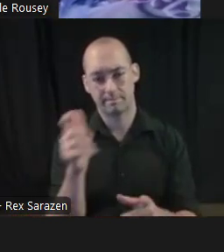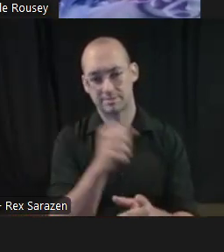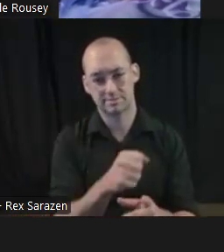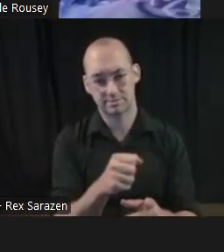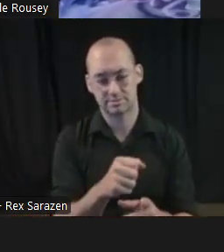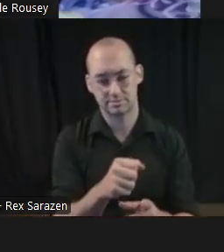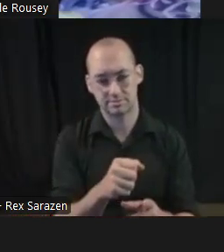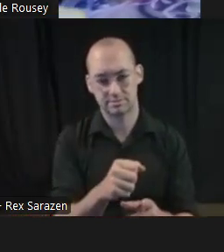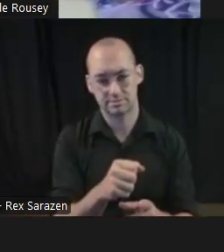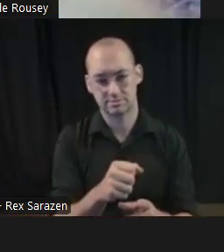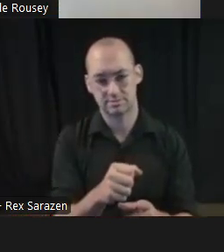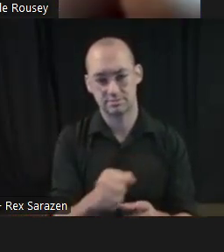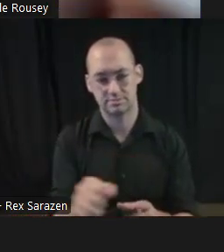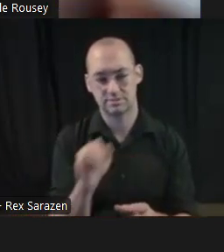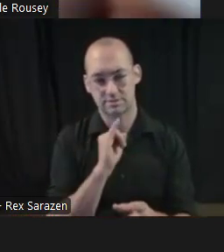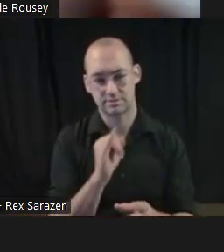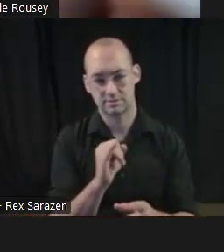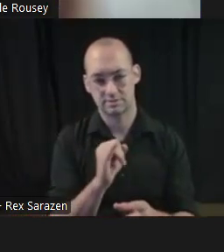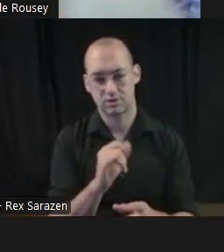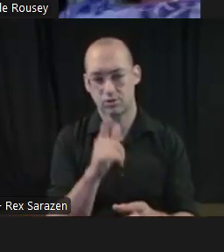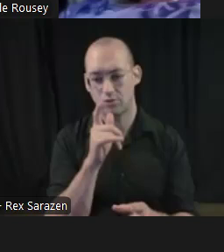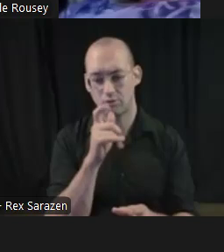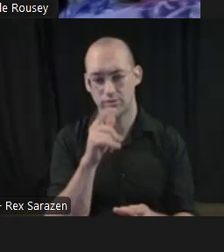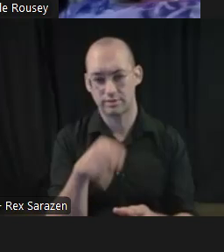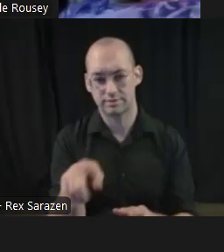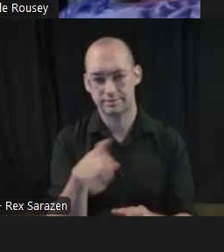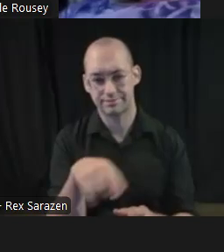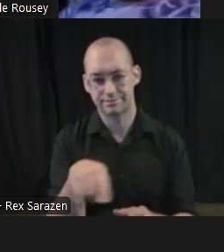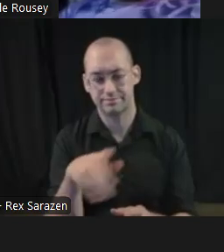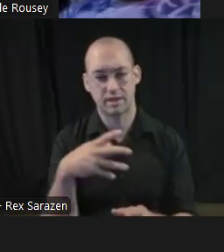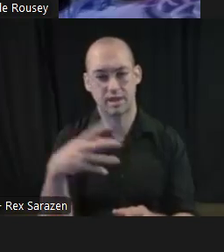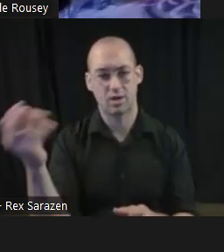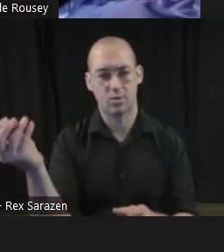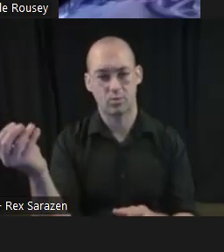that whoever is assigned, whether they